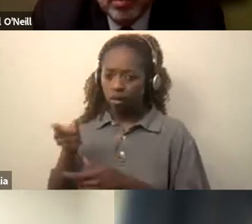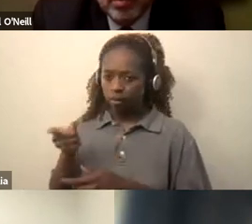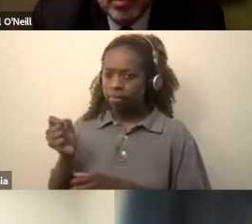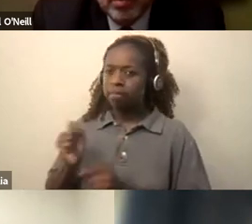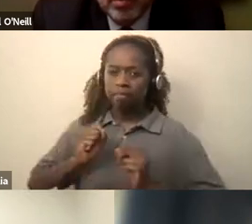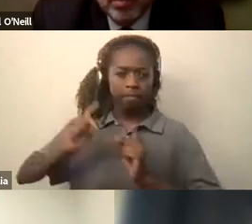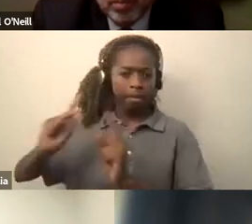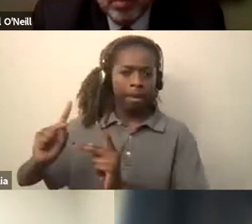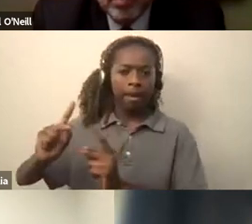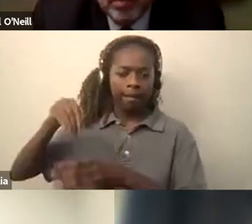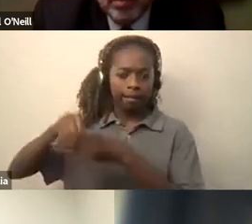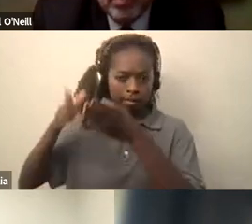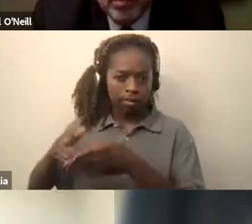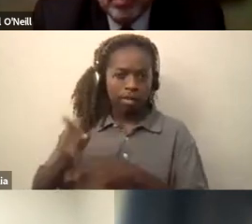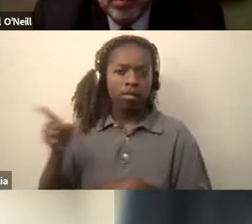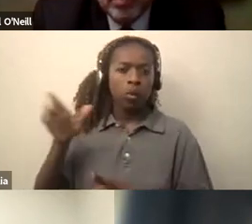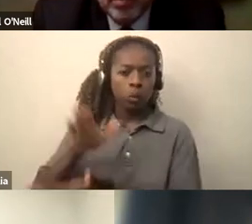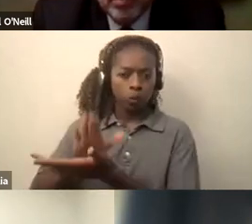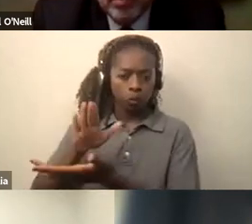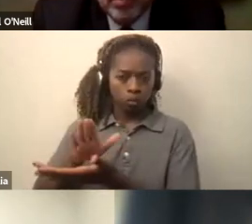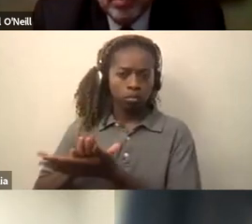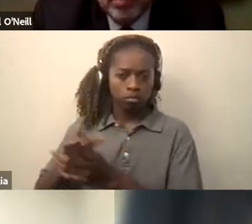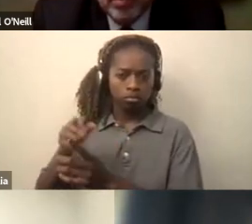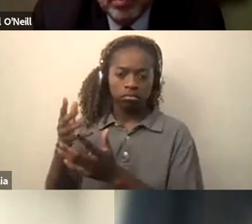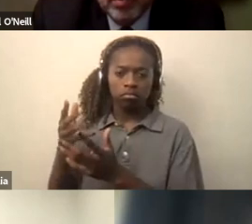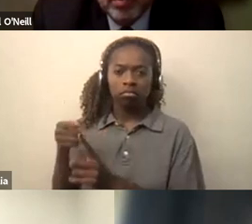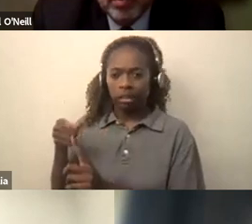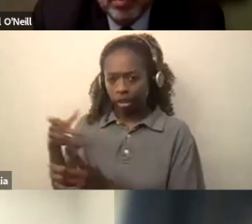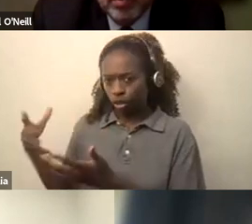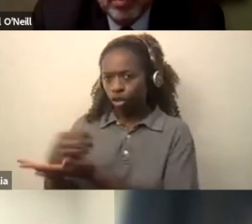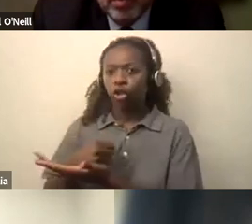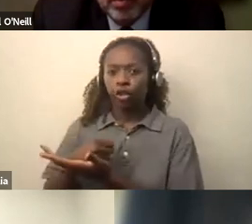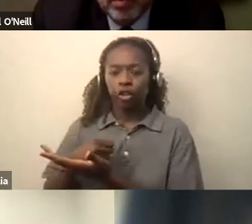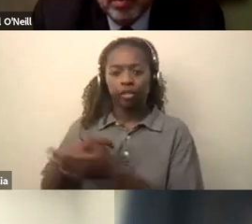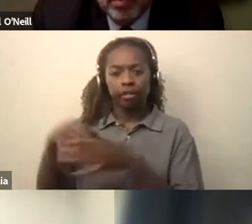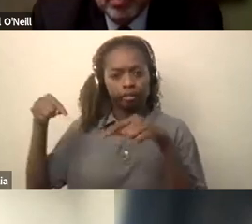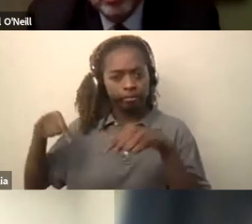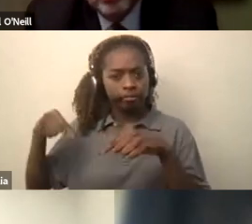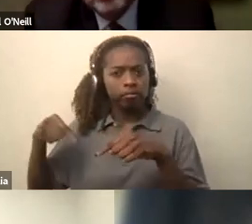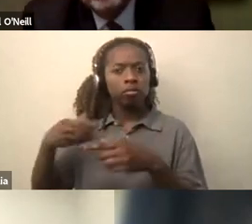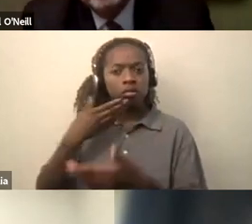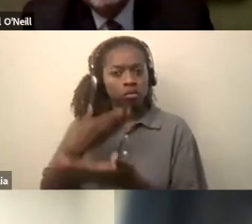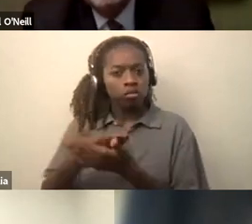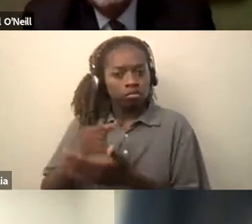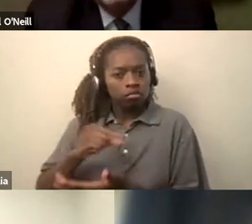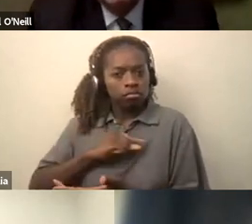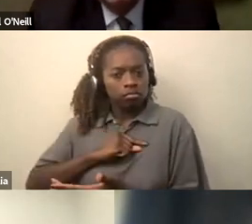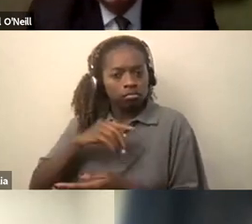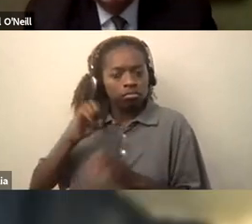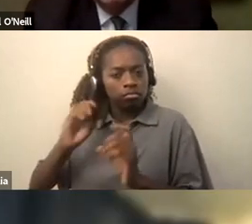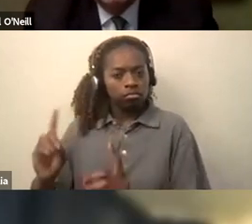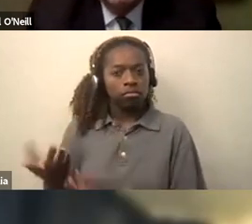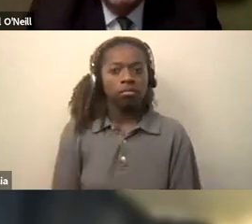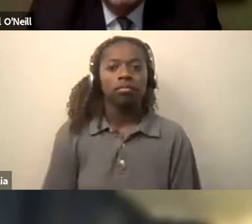education uh the education that he deserves inside of the united states thank you thank you very